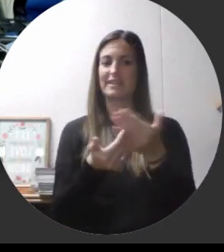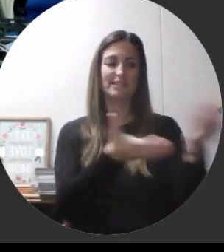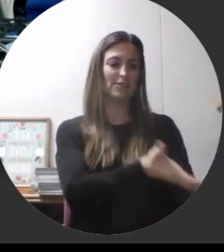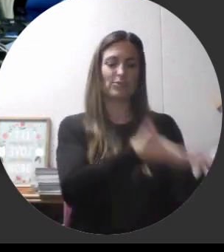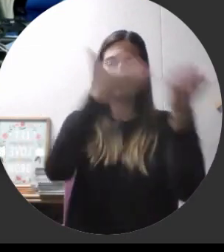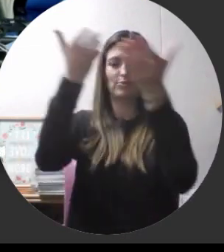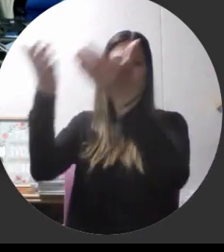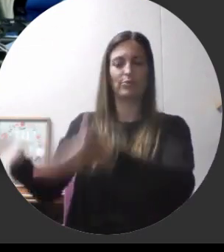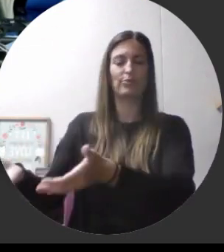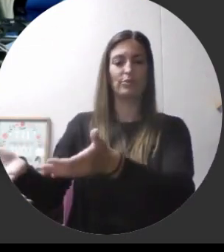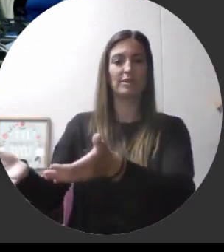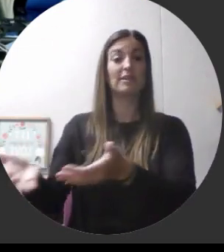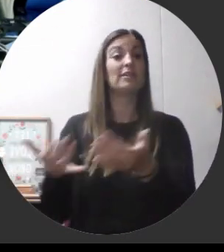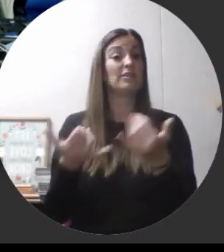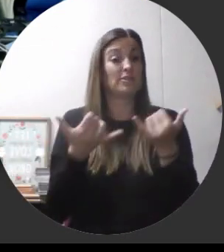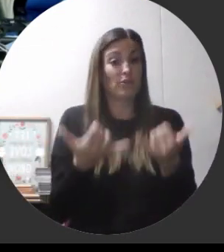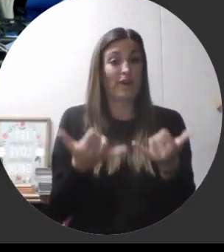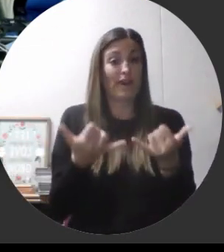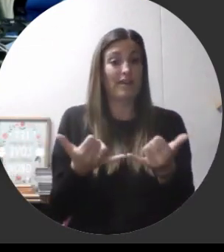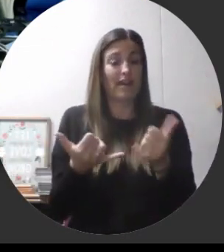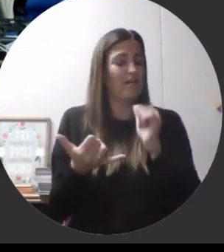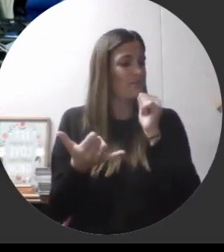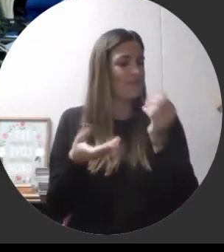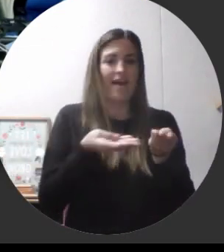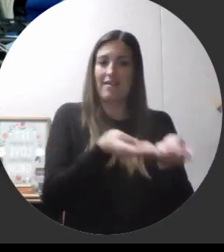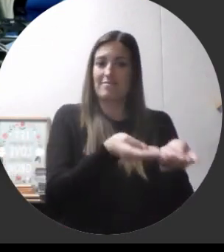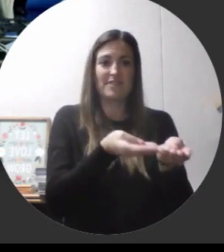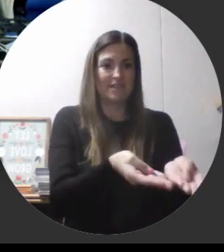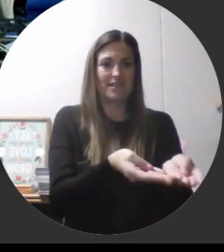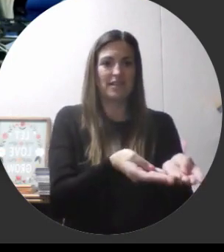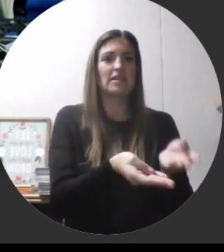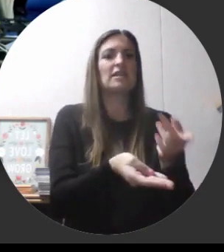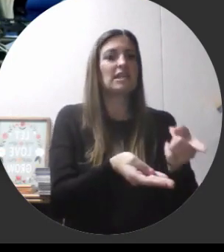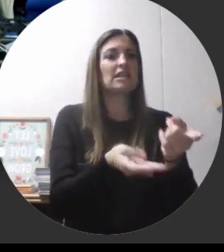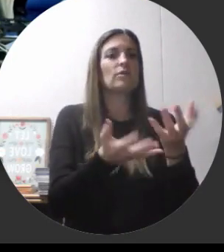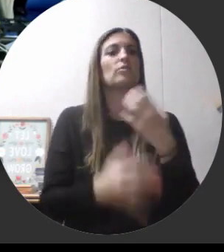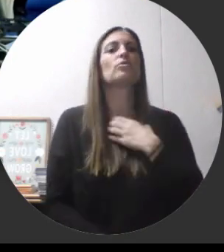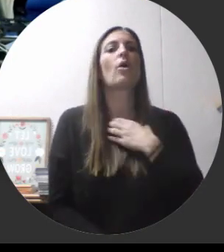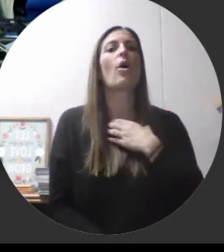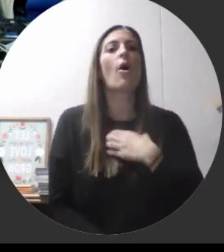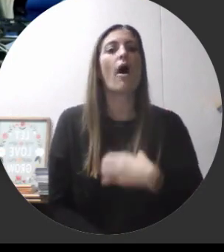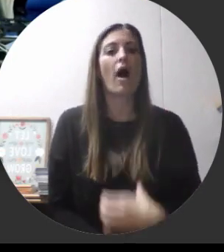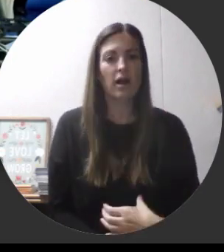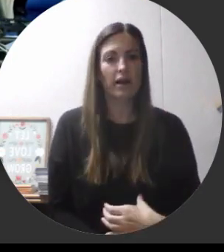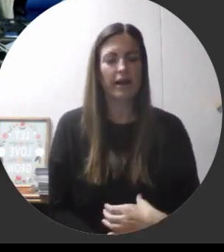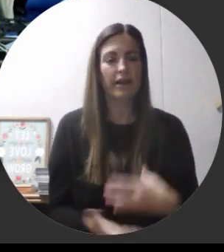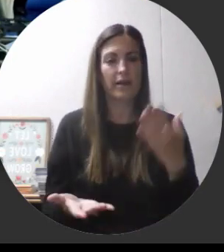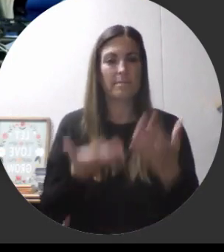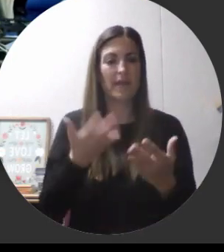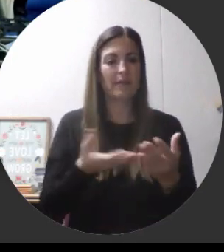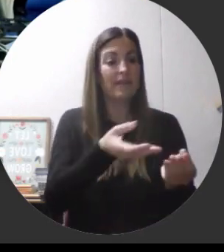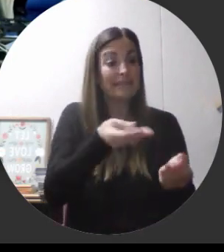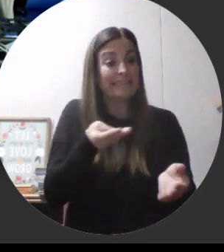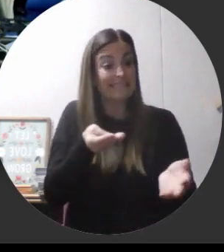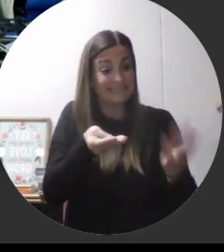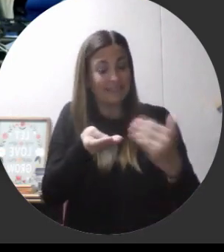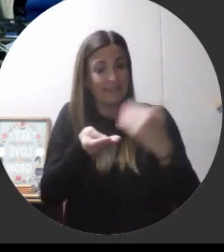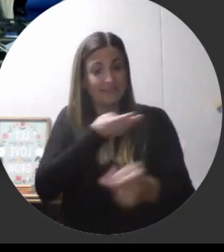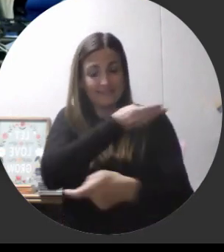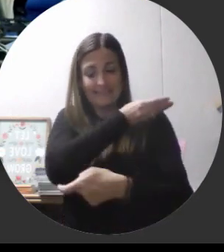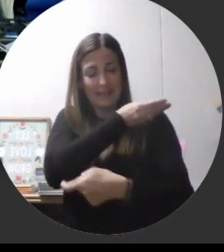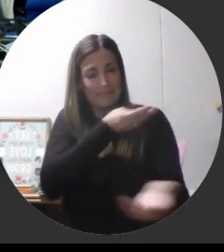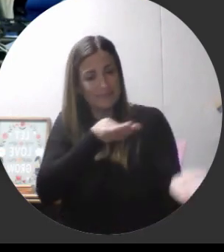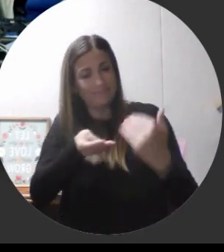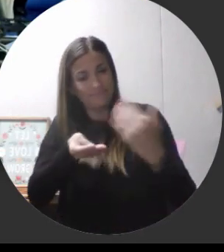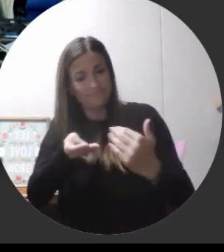So my idea is to not feed him at all today, and then he'll be so hungry that he might manage to climb out himself if we tempt him with something tasty." "Come